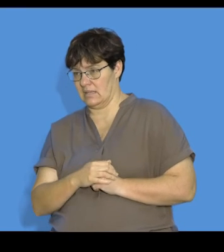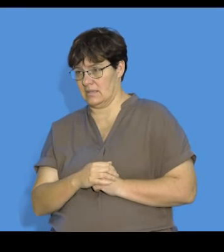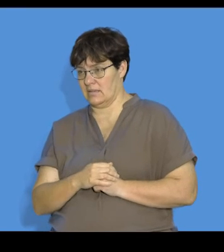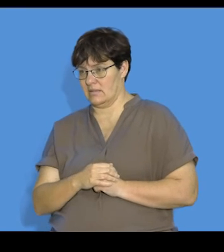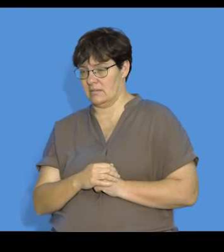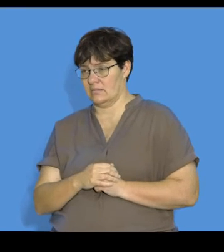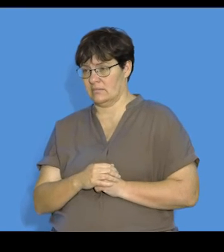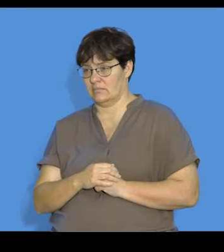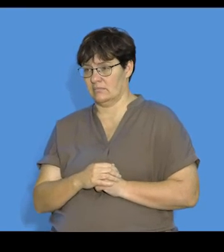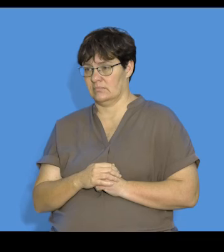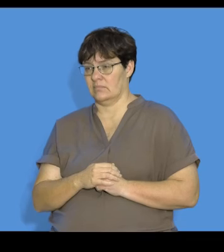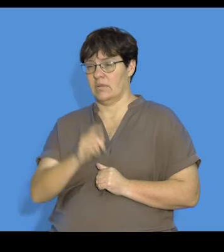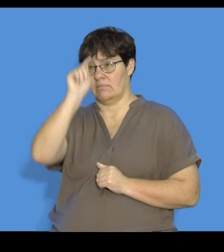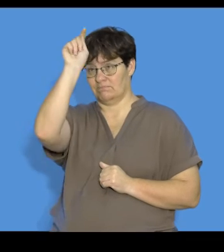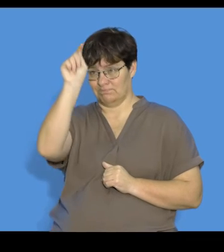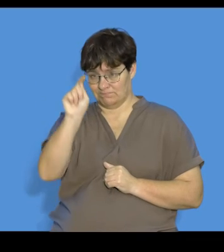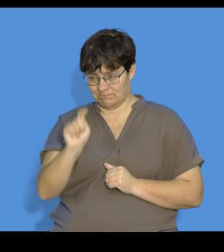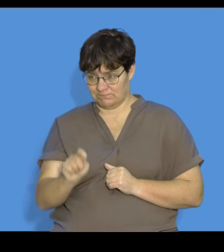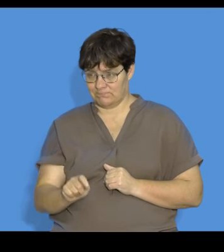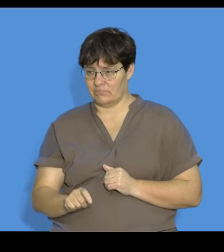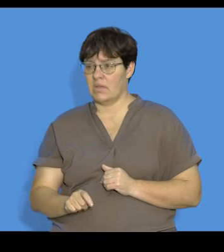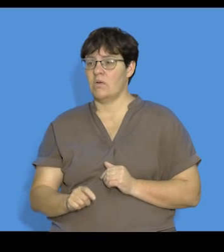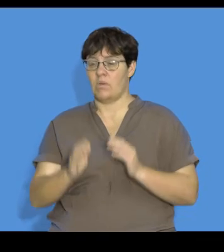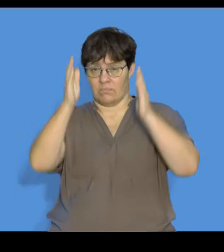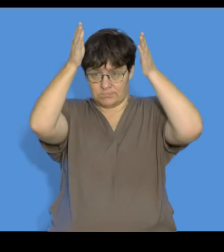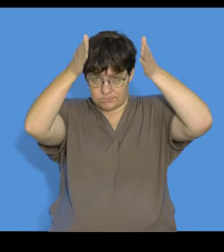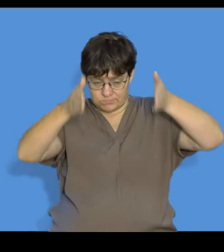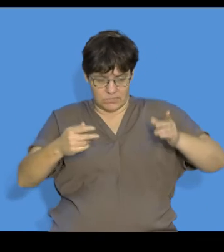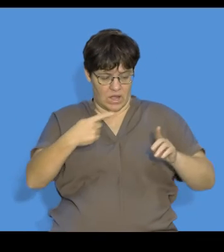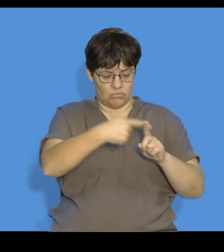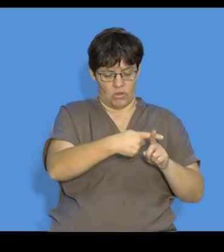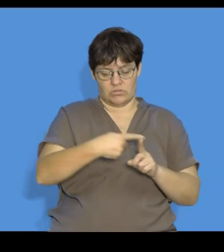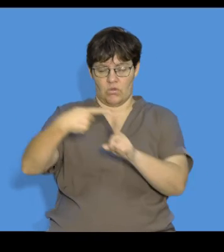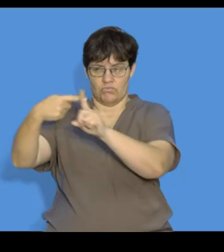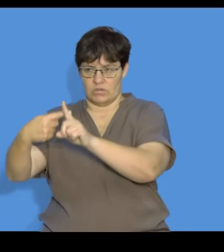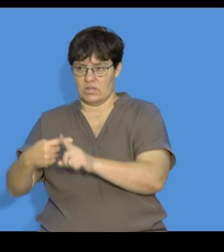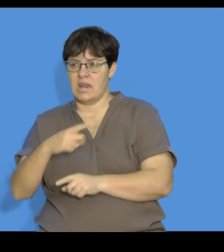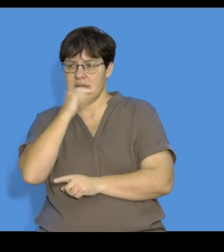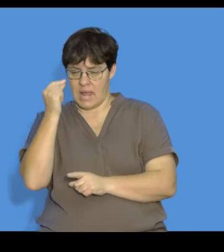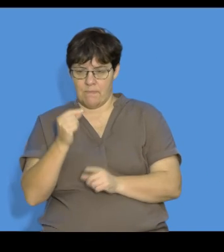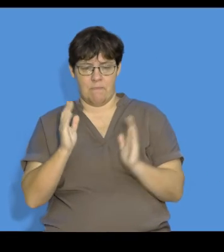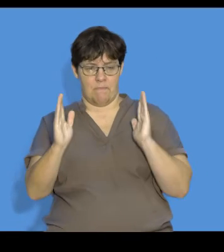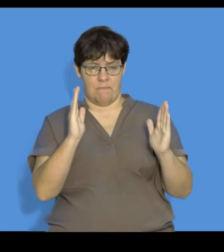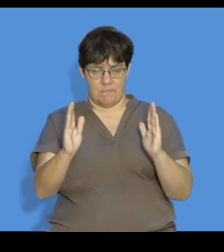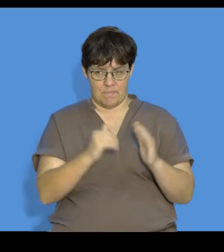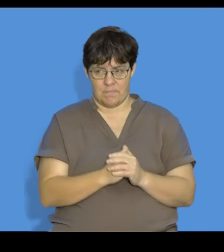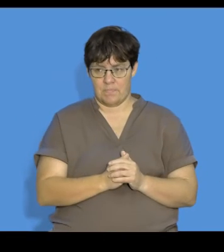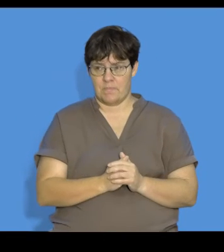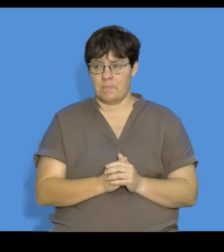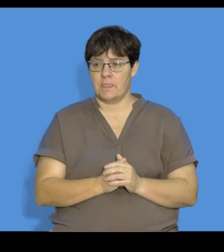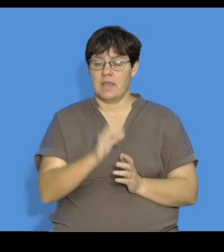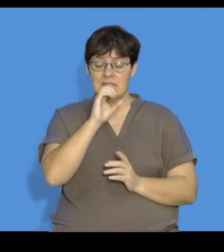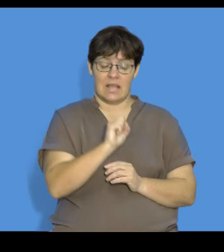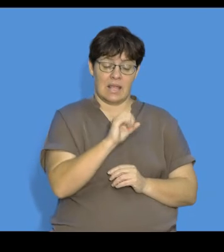will be segment number 3. And I will be using where the graphs are intersecting in order to name my segment. In